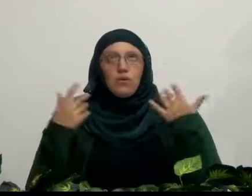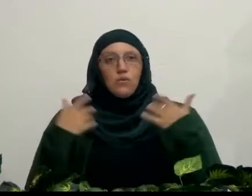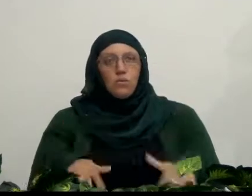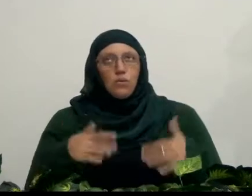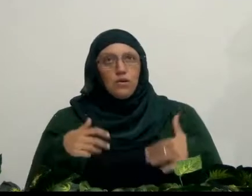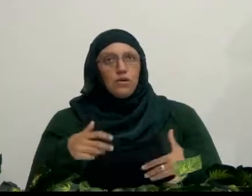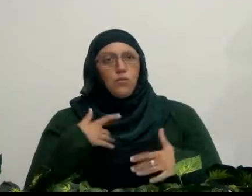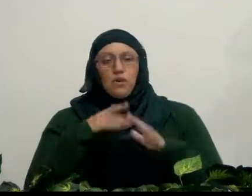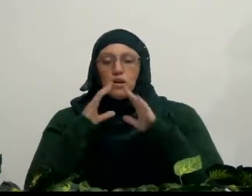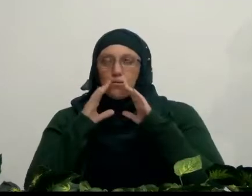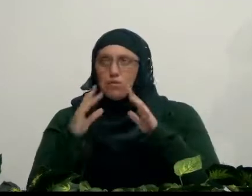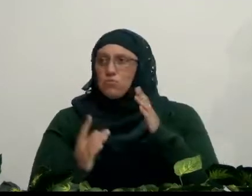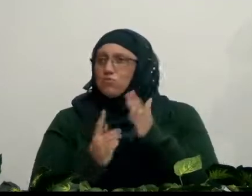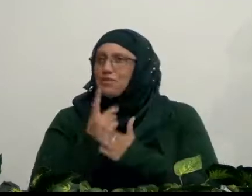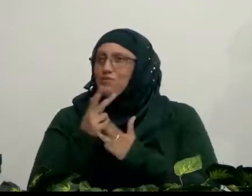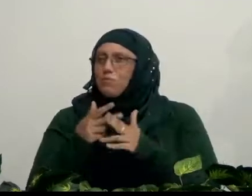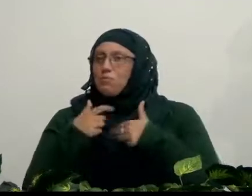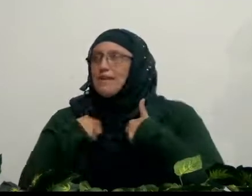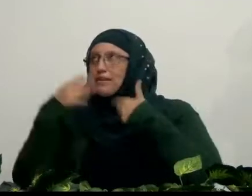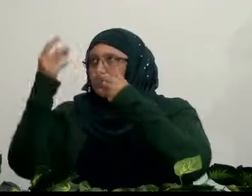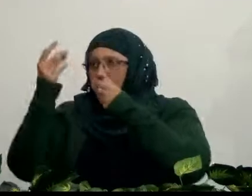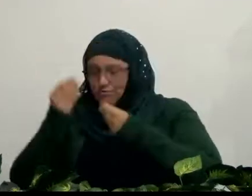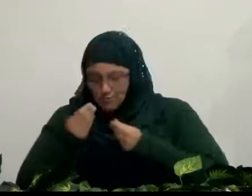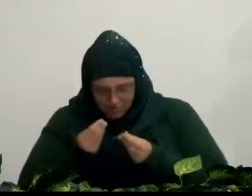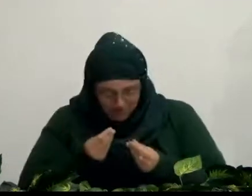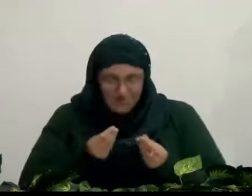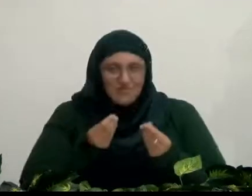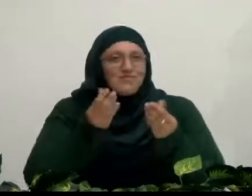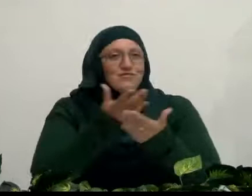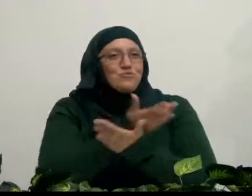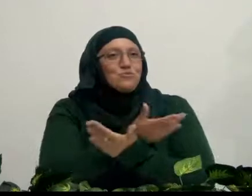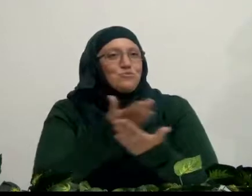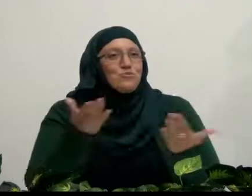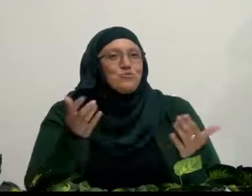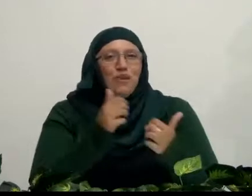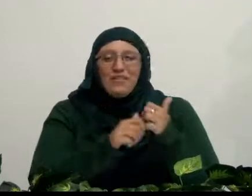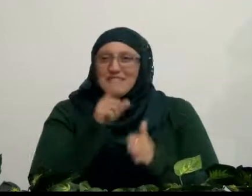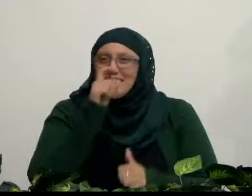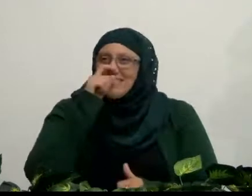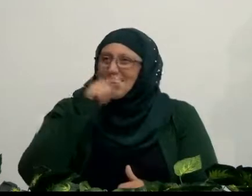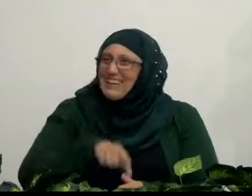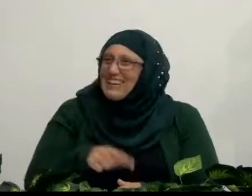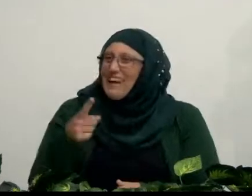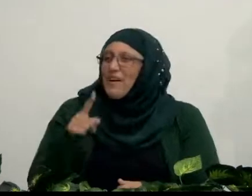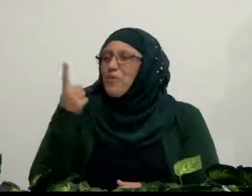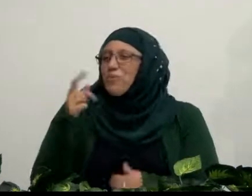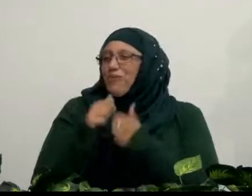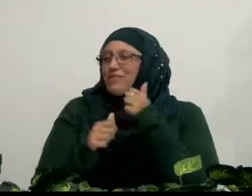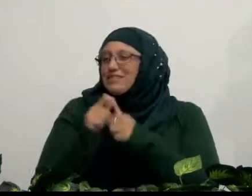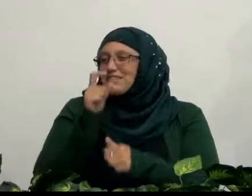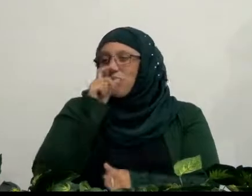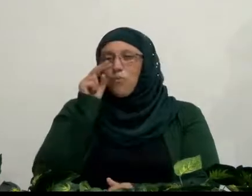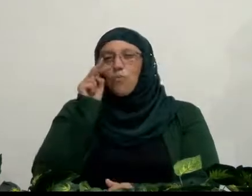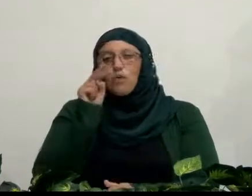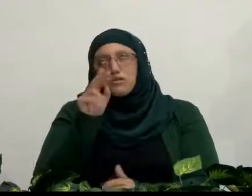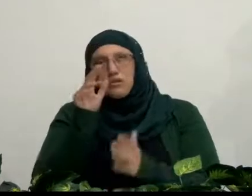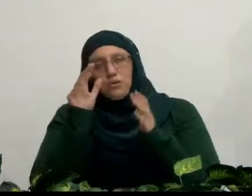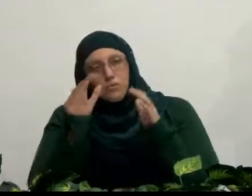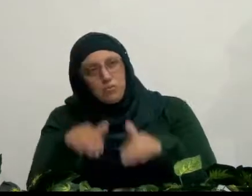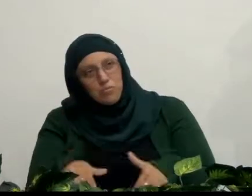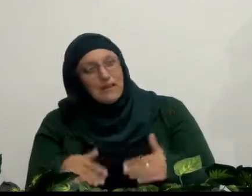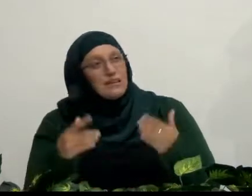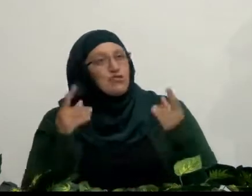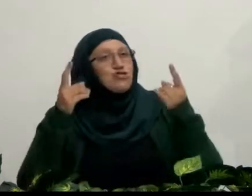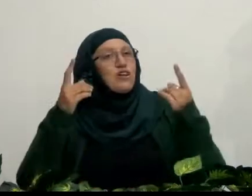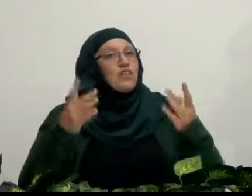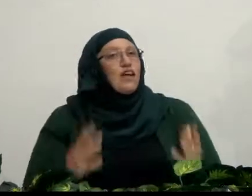reconvey those words to our brothers and sisters here and those who are watching. Inshallah, you